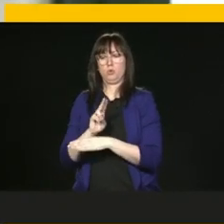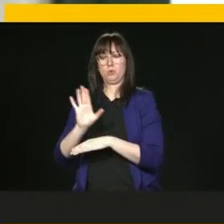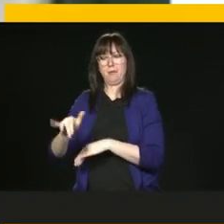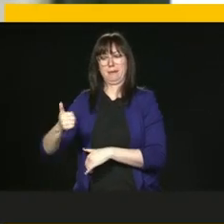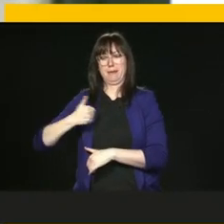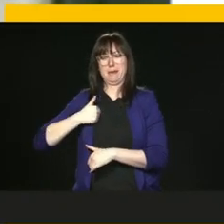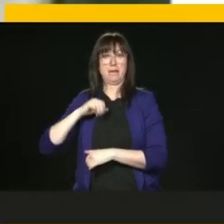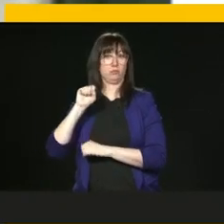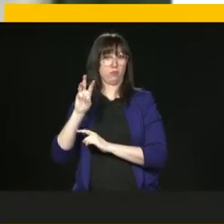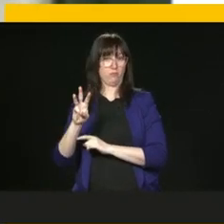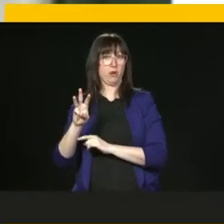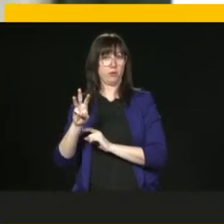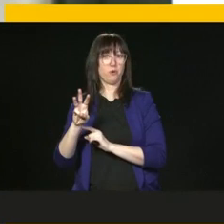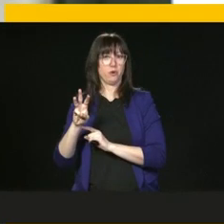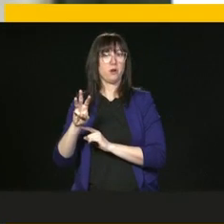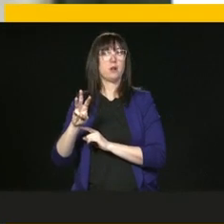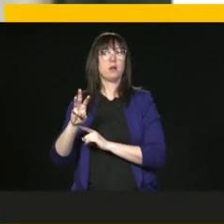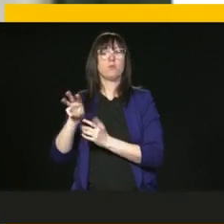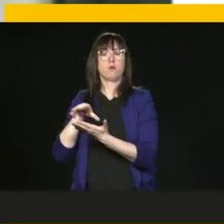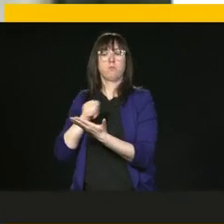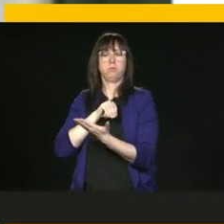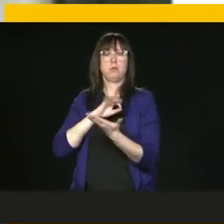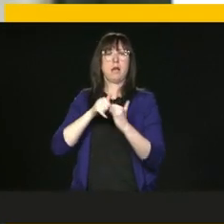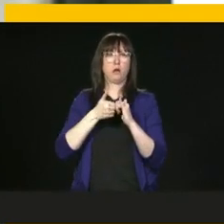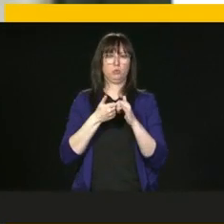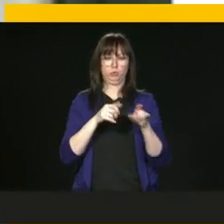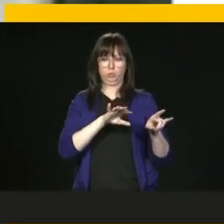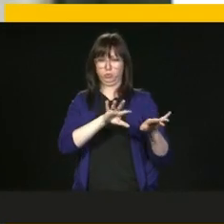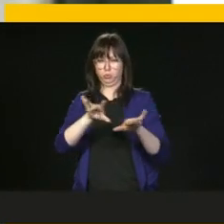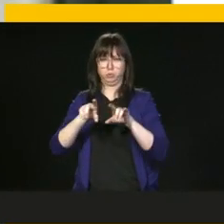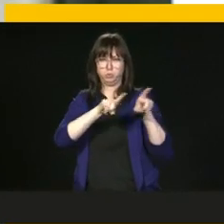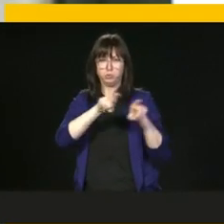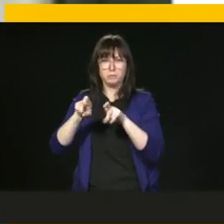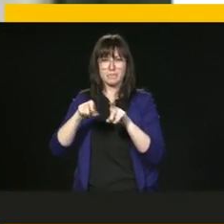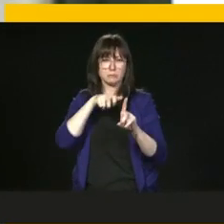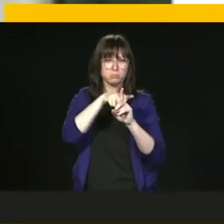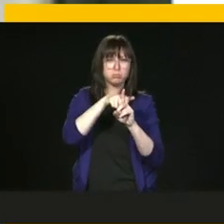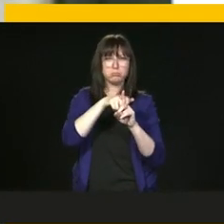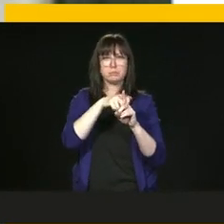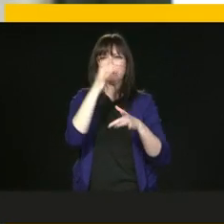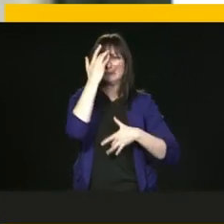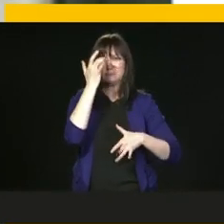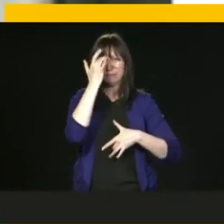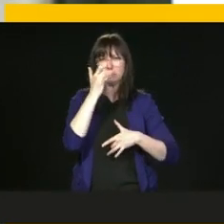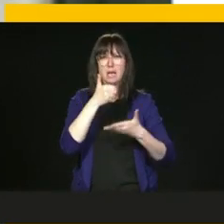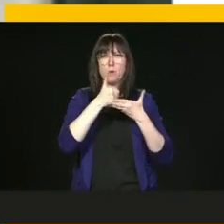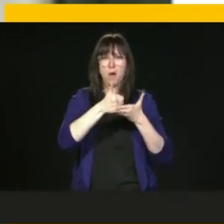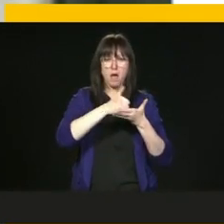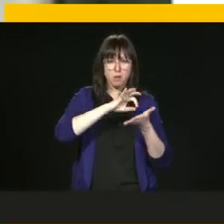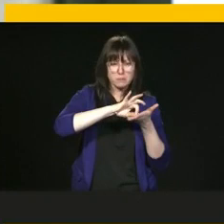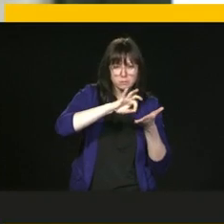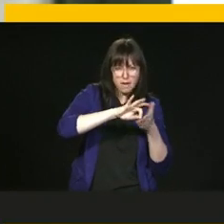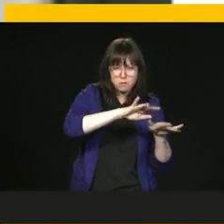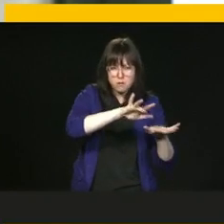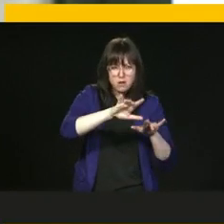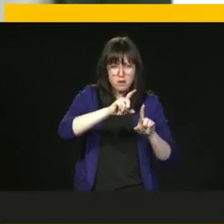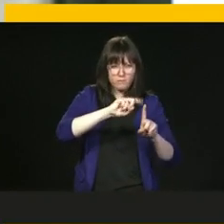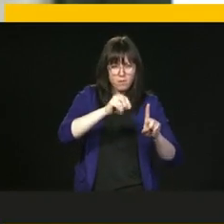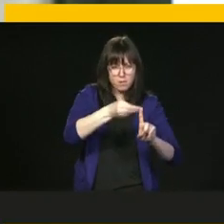Canadian software to model the disease. It will help us track and therefore slow the